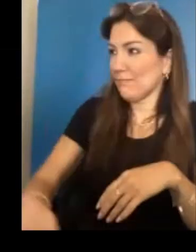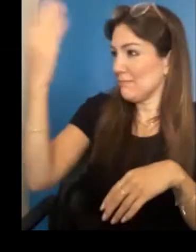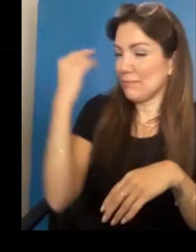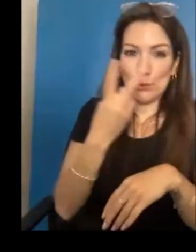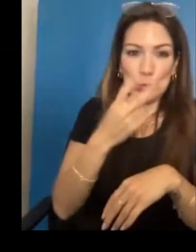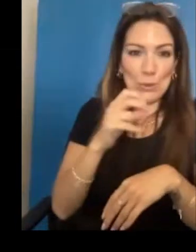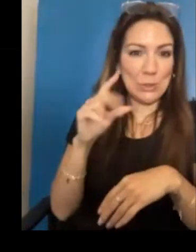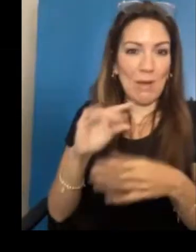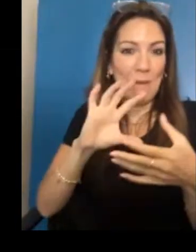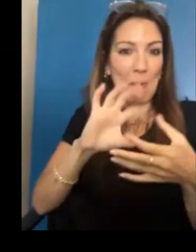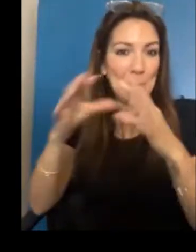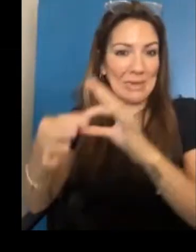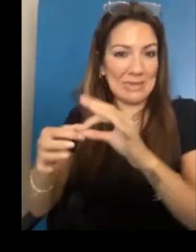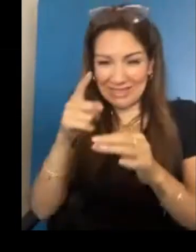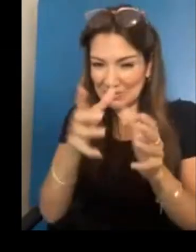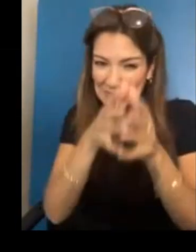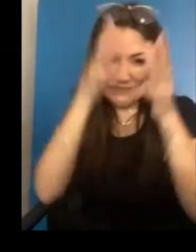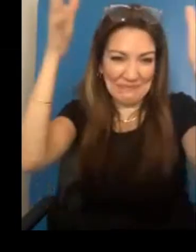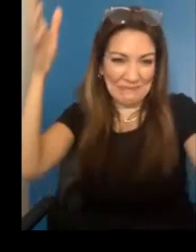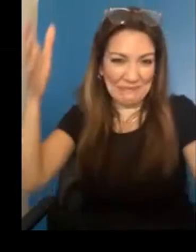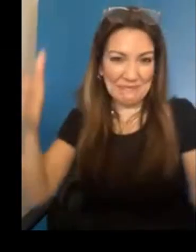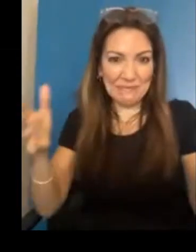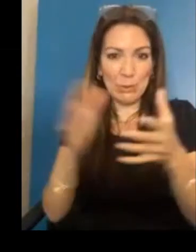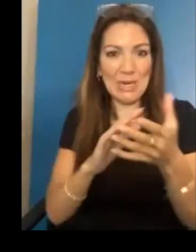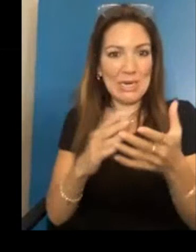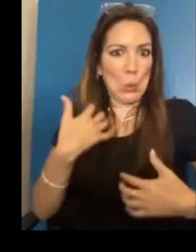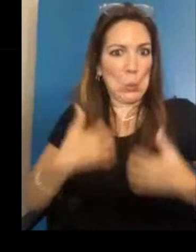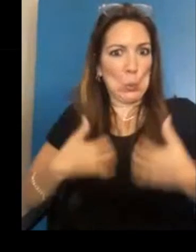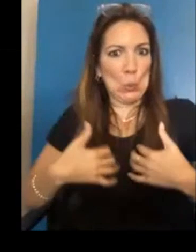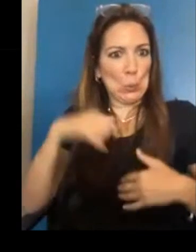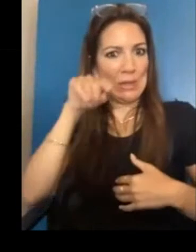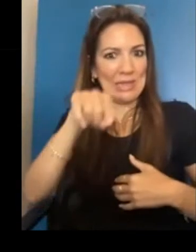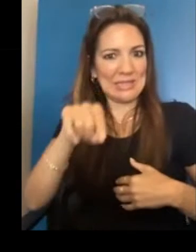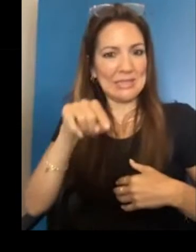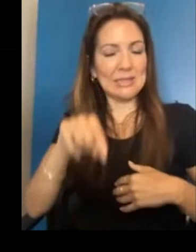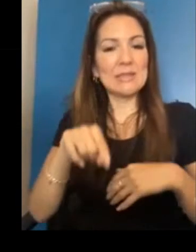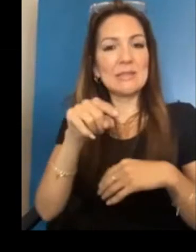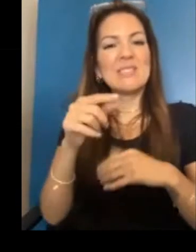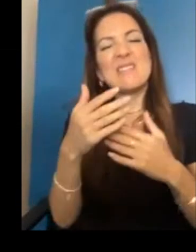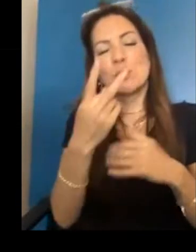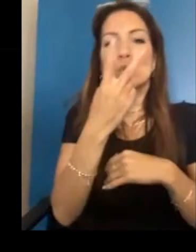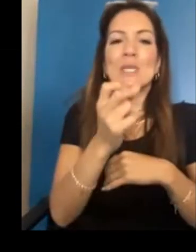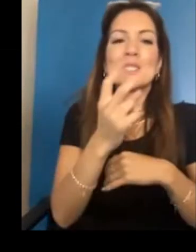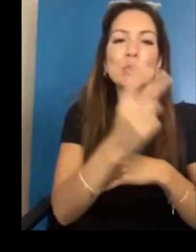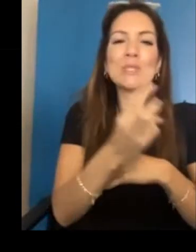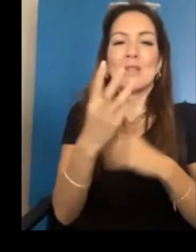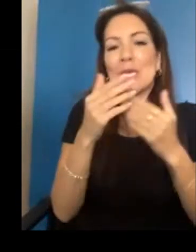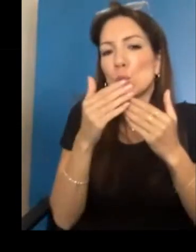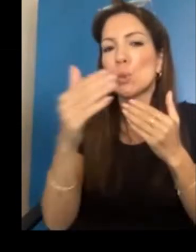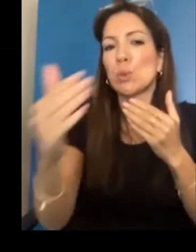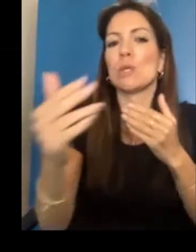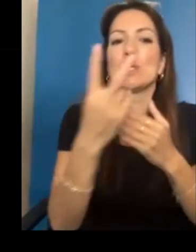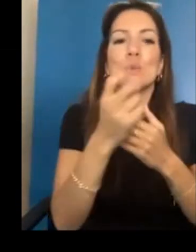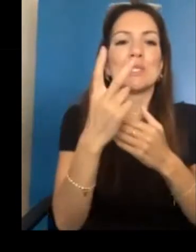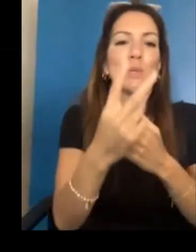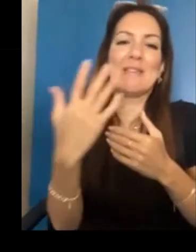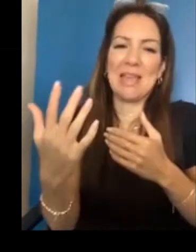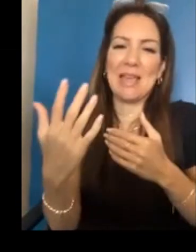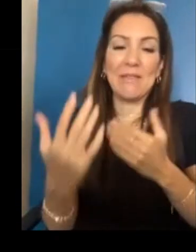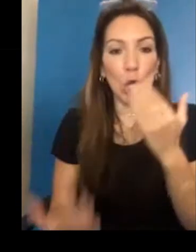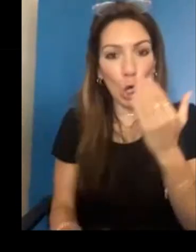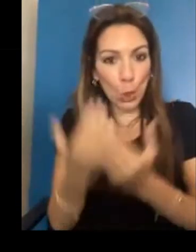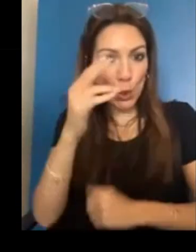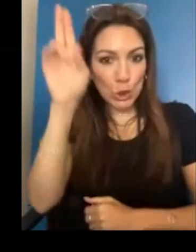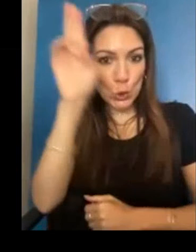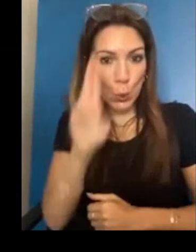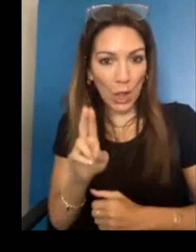that. It's going to open in 3 stages between 2023 and 2025. There's a new school that's going